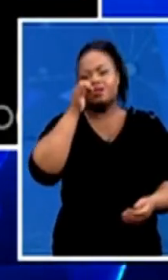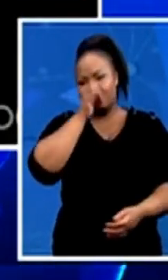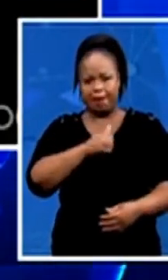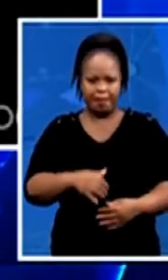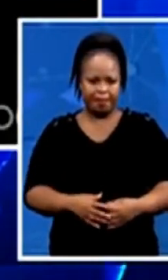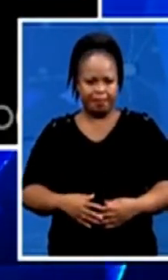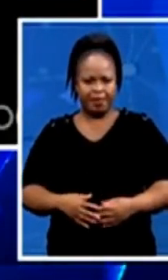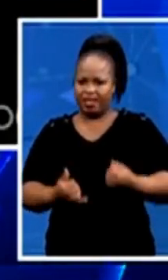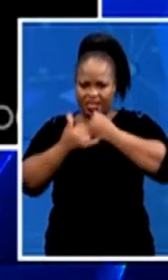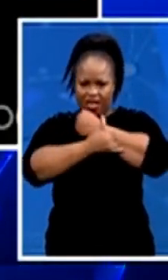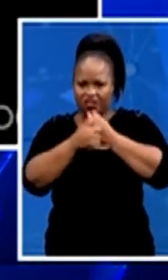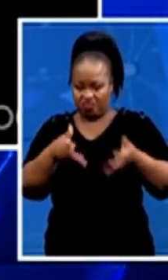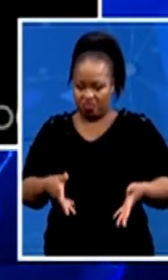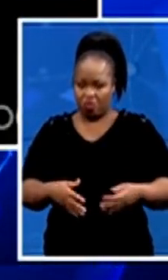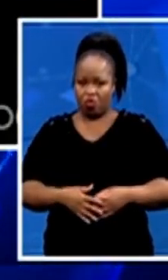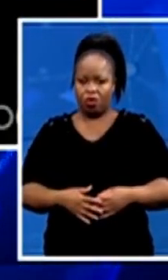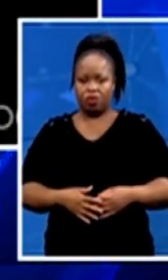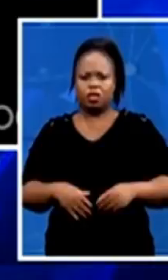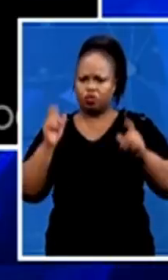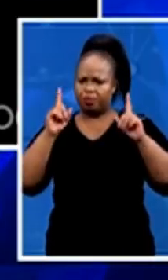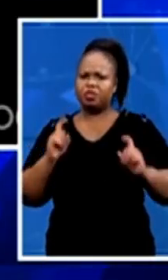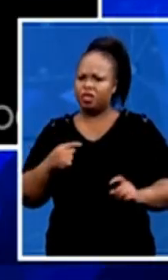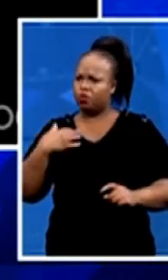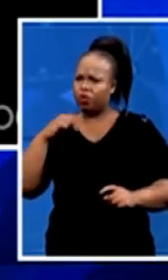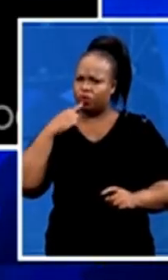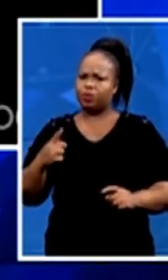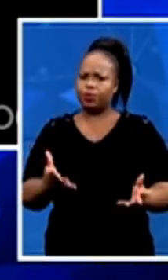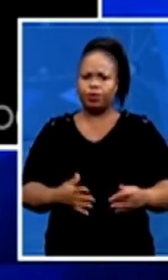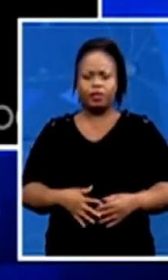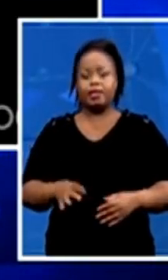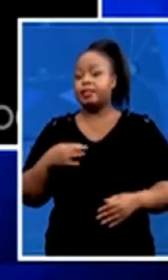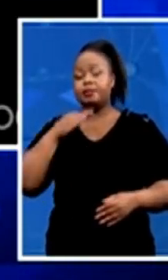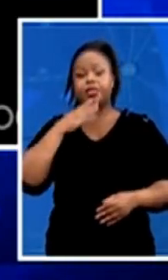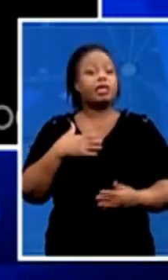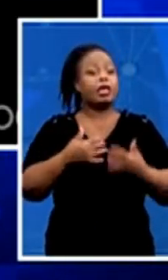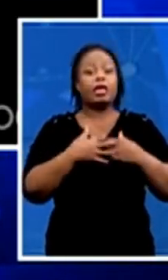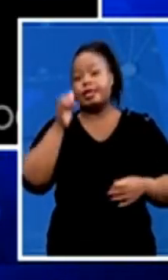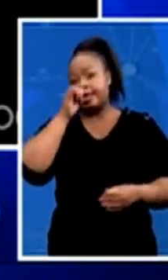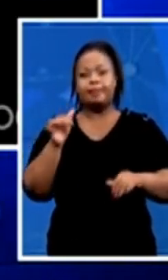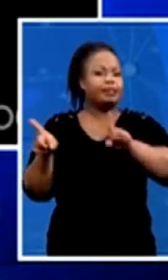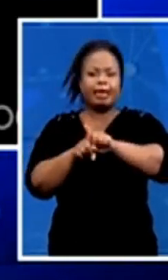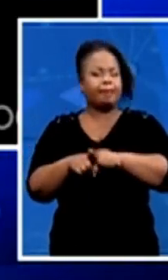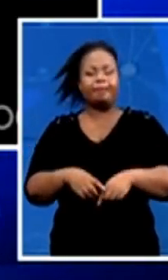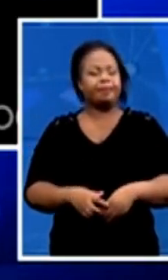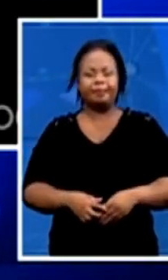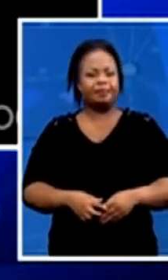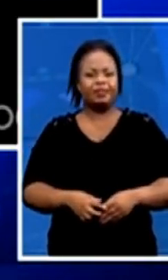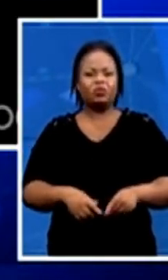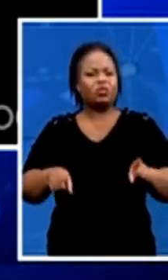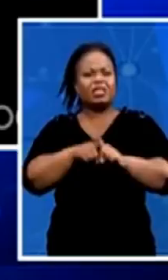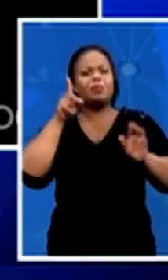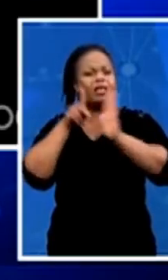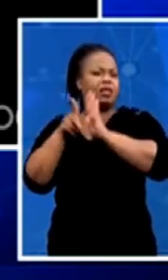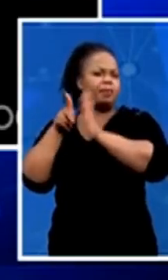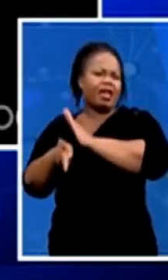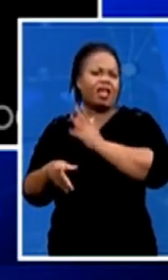seek to assert. We're not saying that every crime is the same. In fact, not even every murder is the same as another murder. So